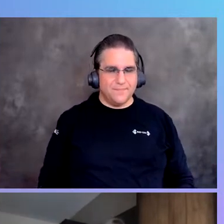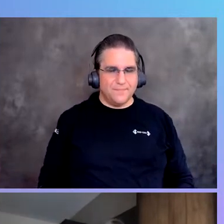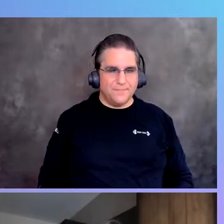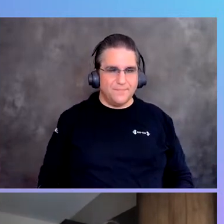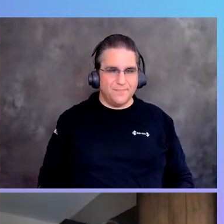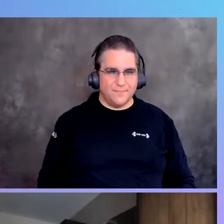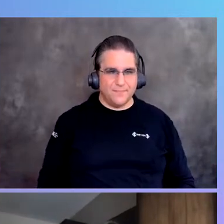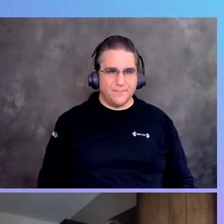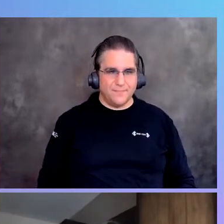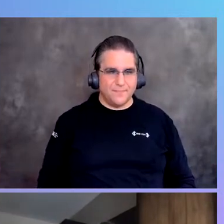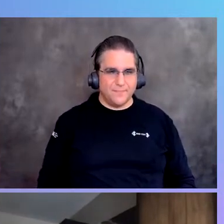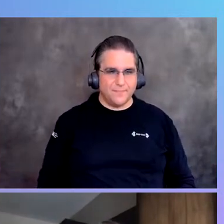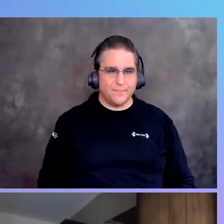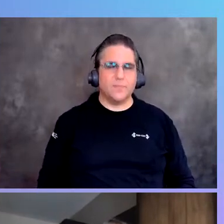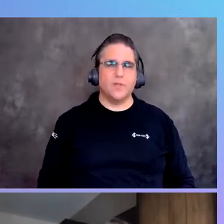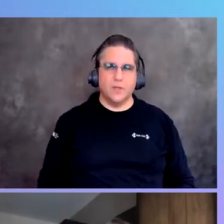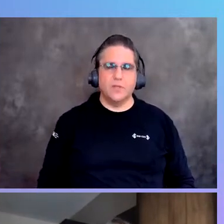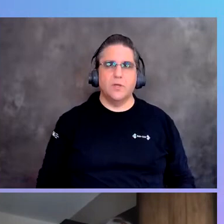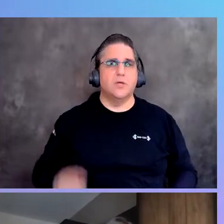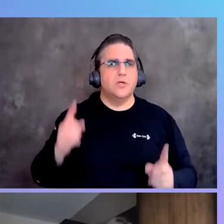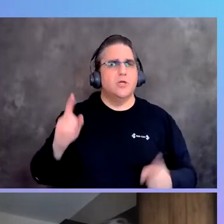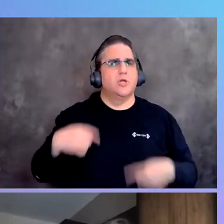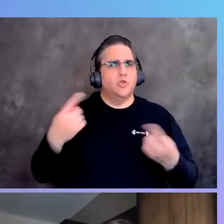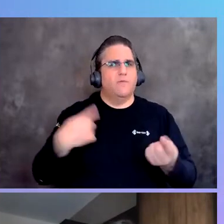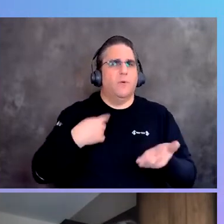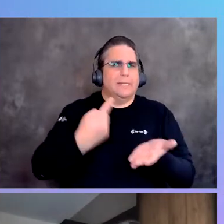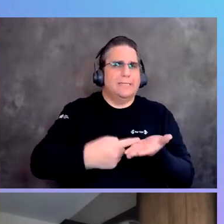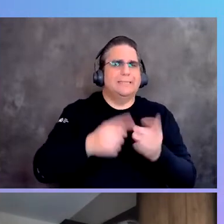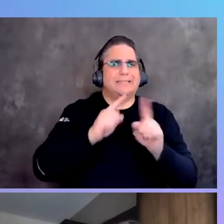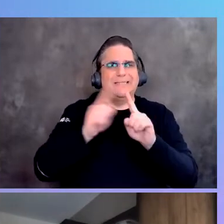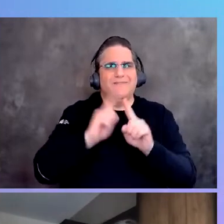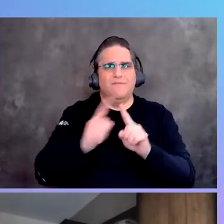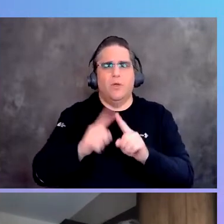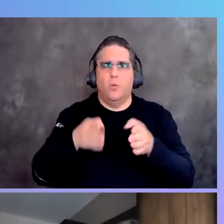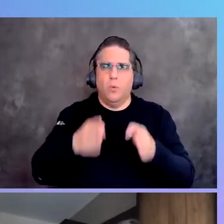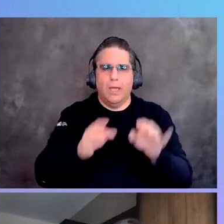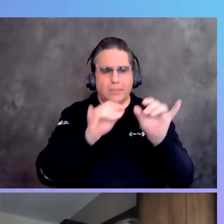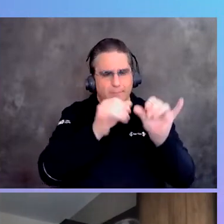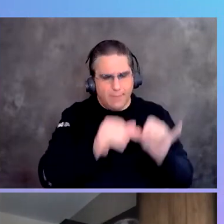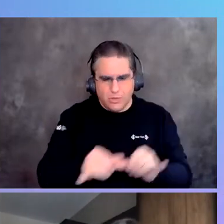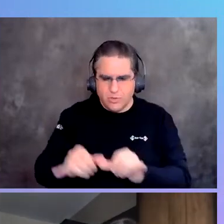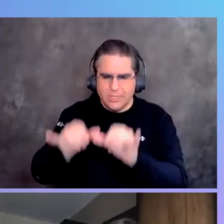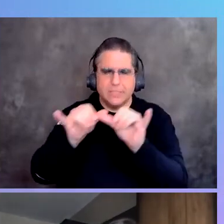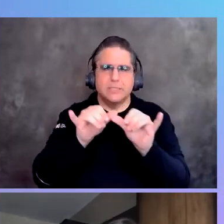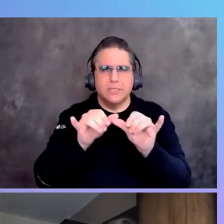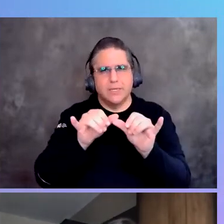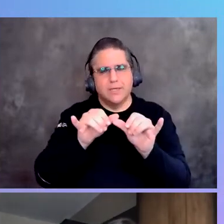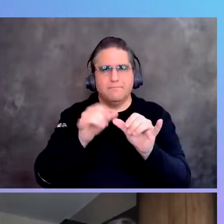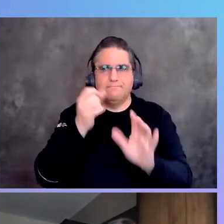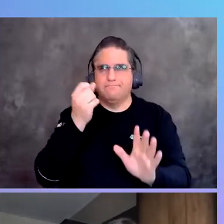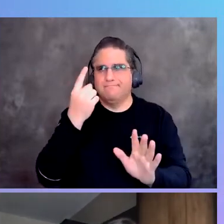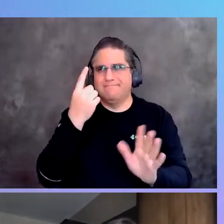So we talked about a lot of different metrics, and yes, it's not